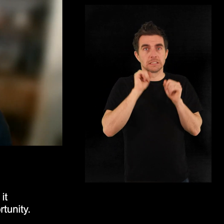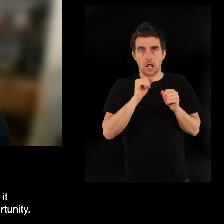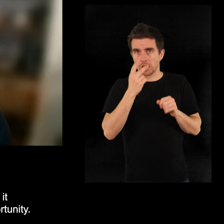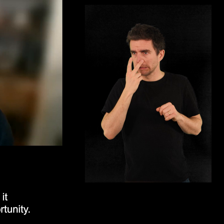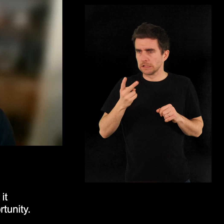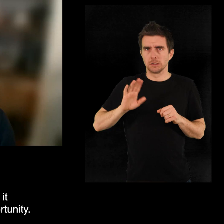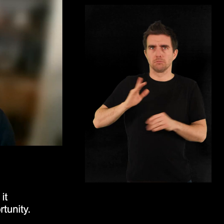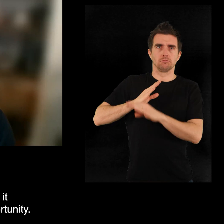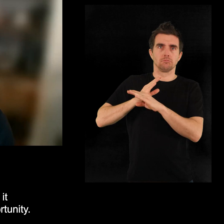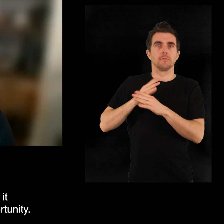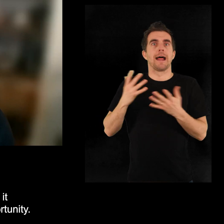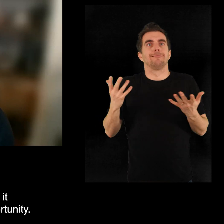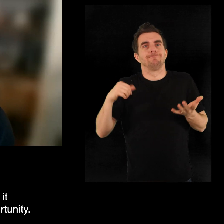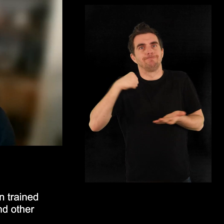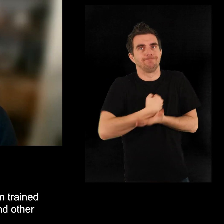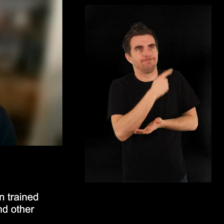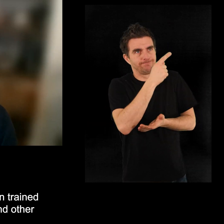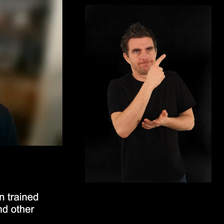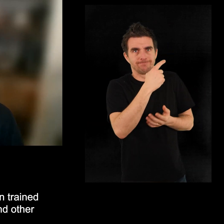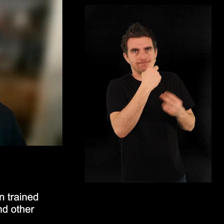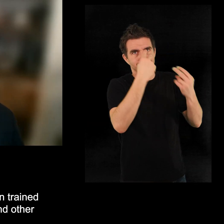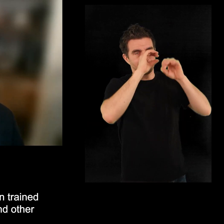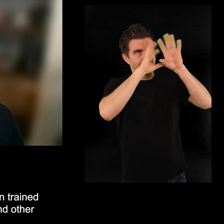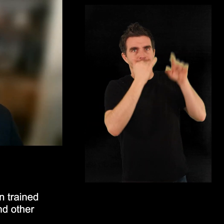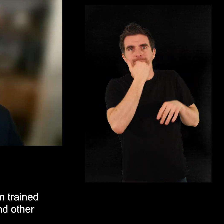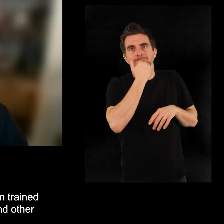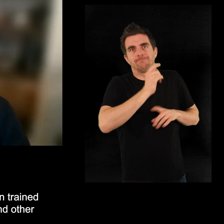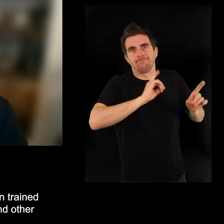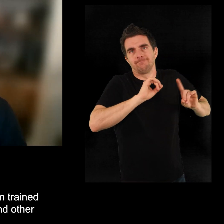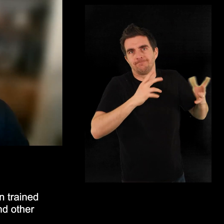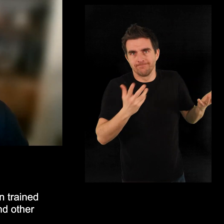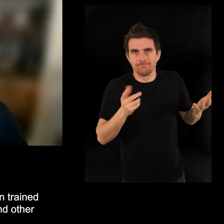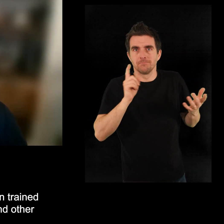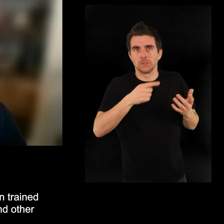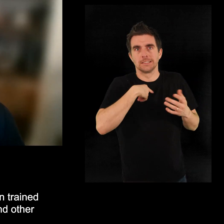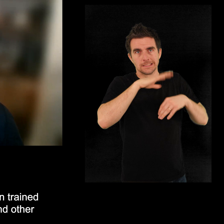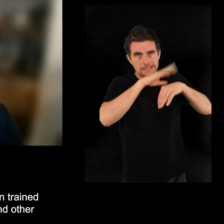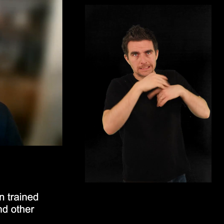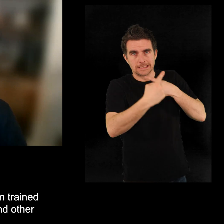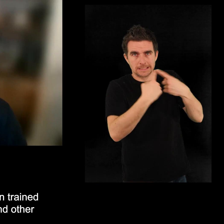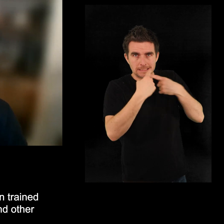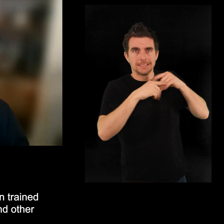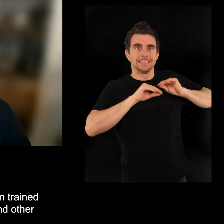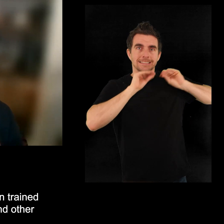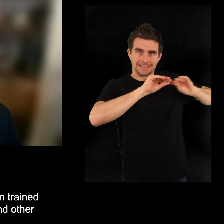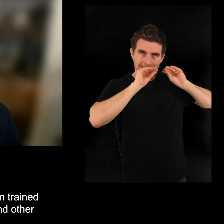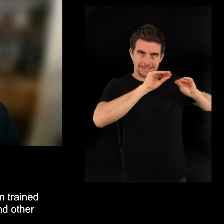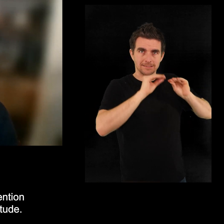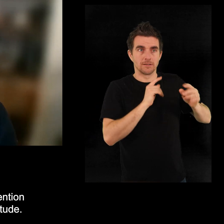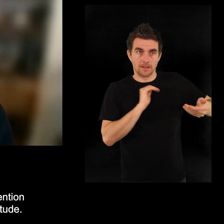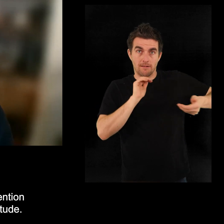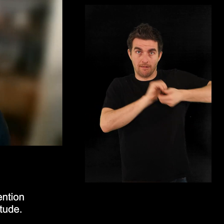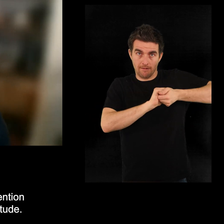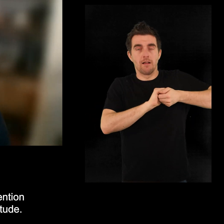could be turned into an opportunity. Professionals who have been trained in rehabilitative medicines and